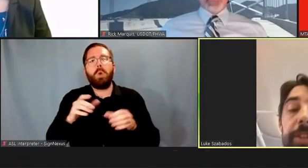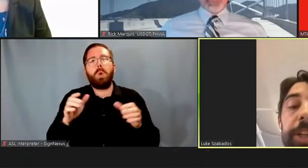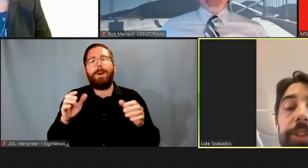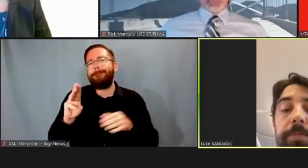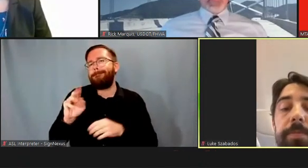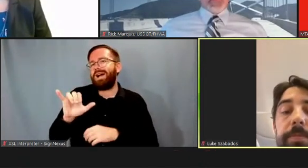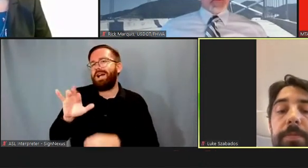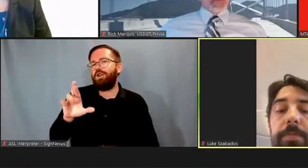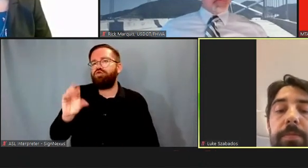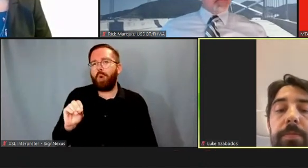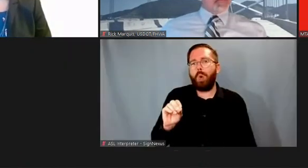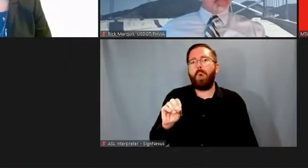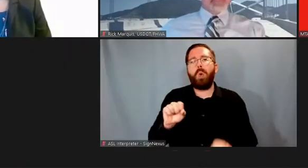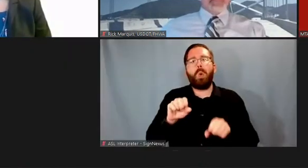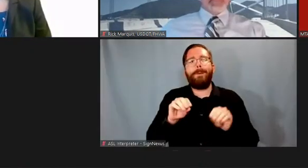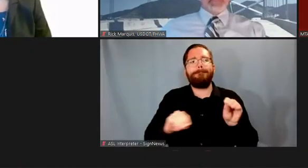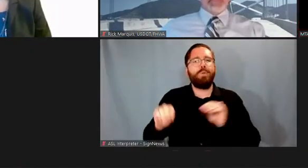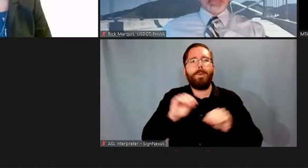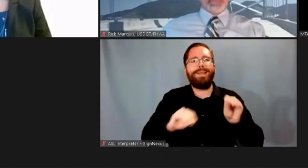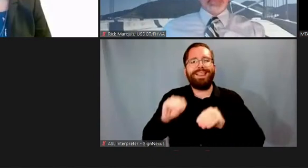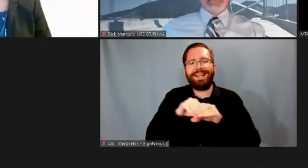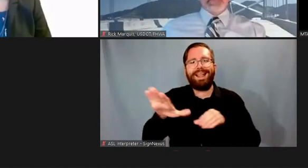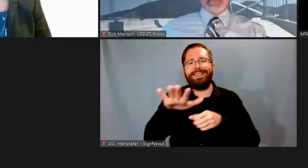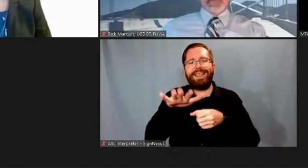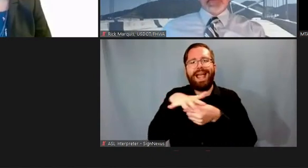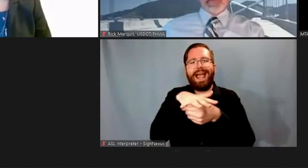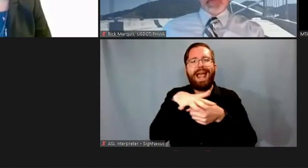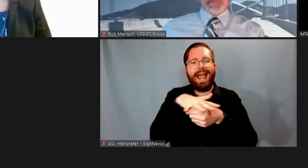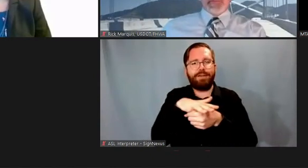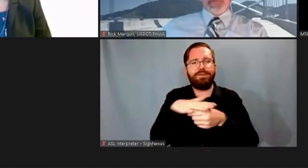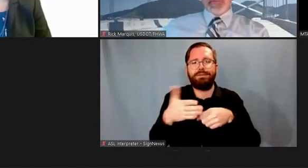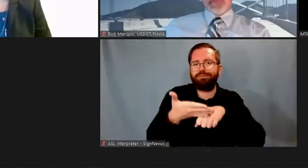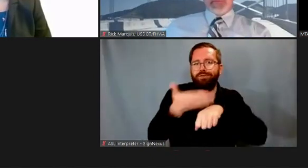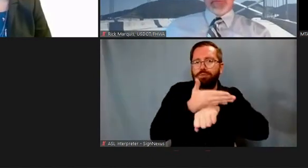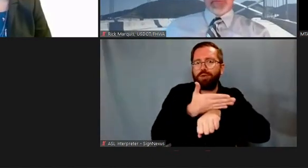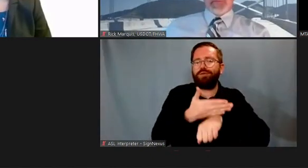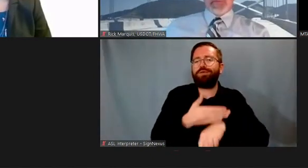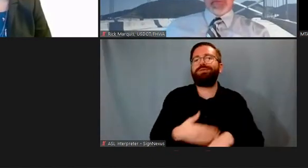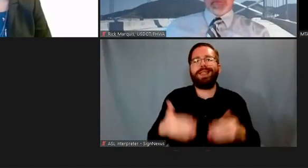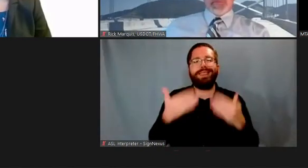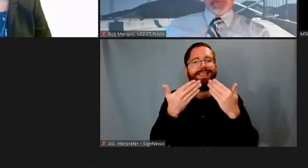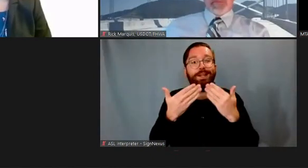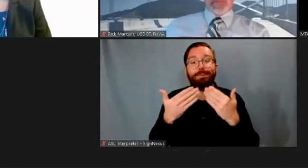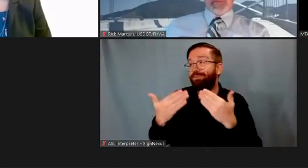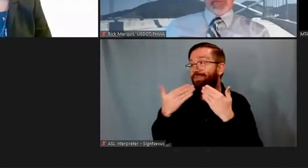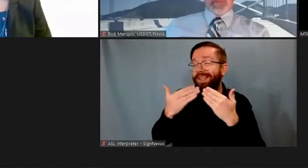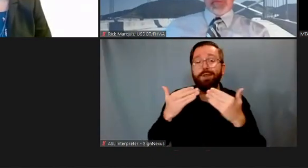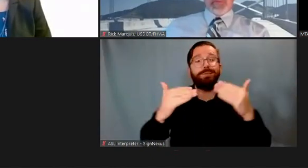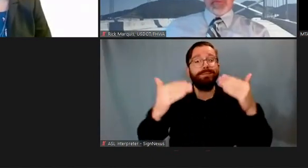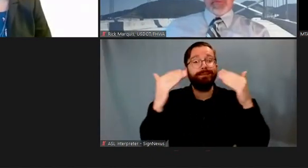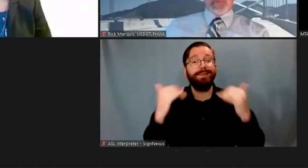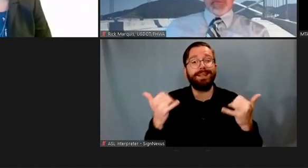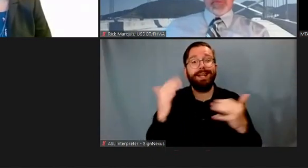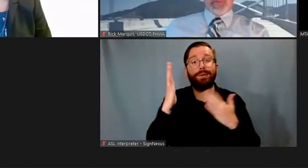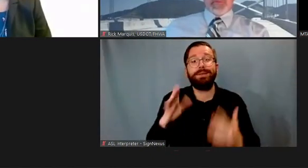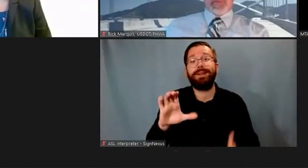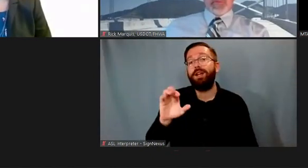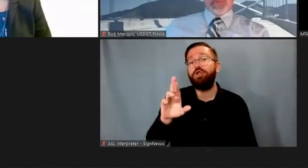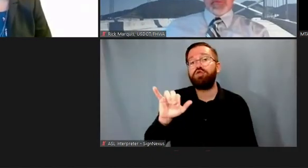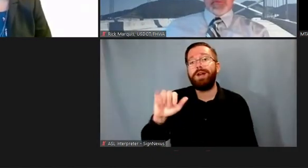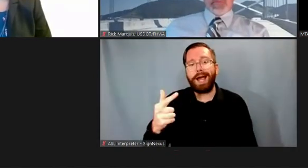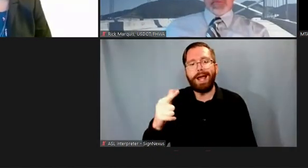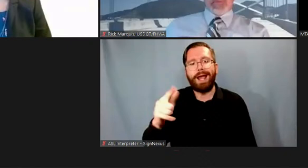thanks so much thank you our next speaker is craig later followed by andrew